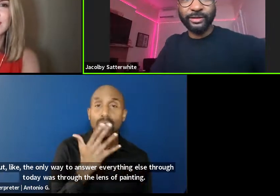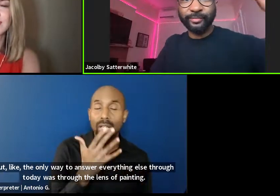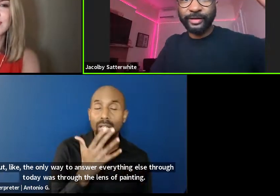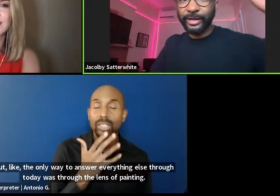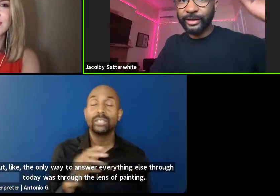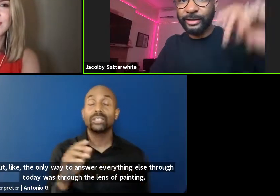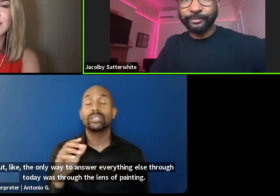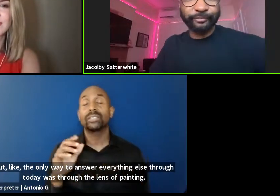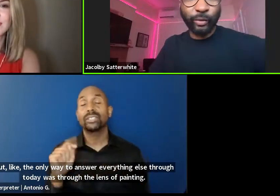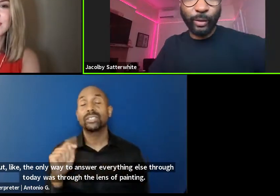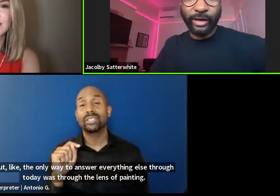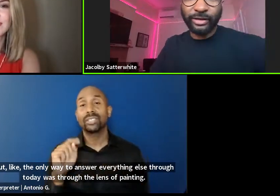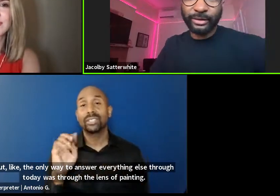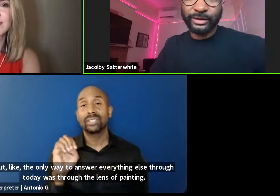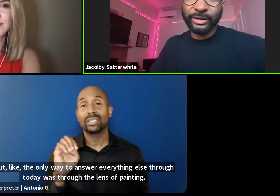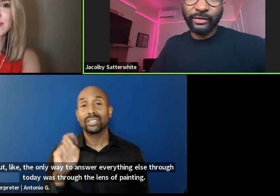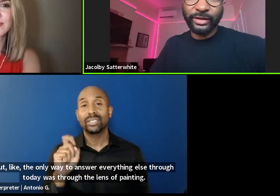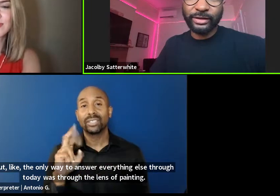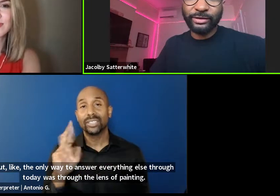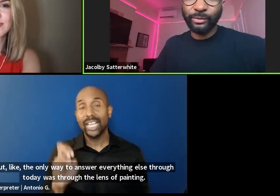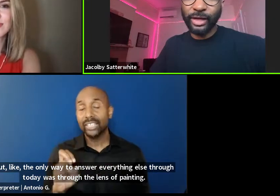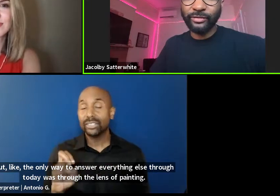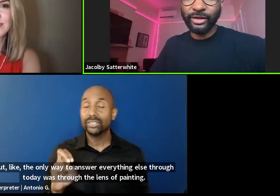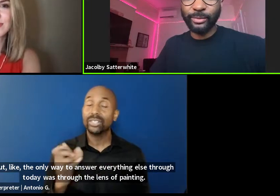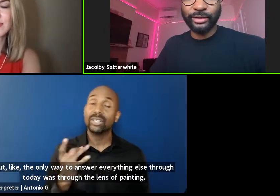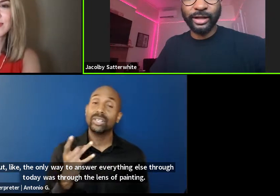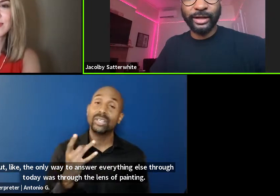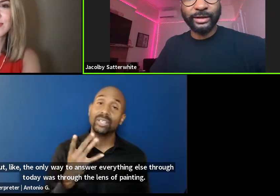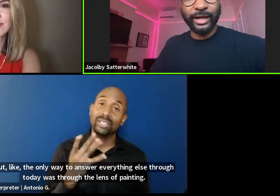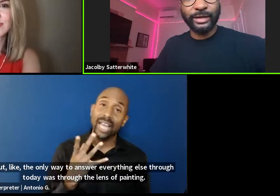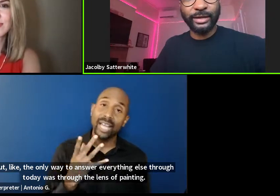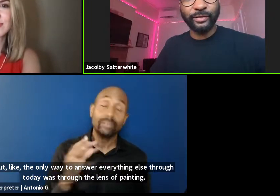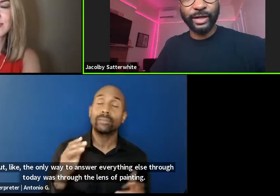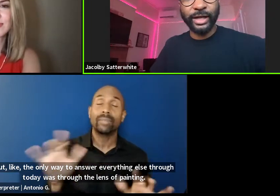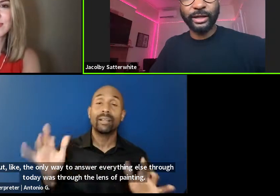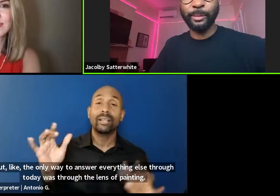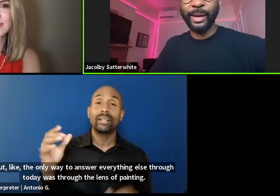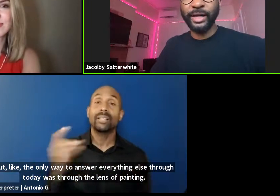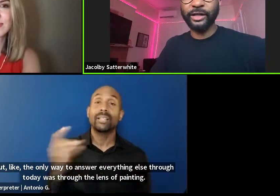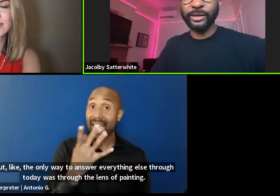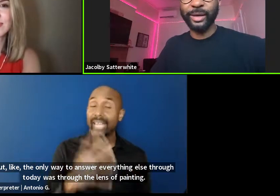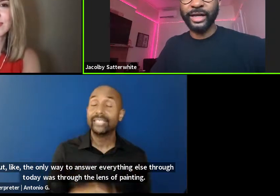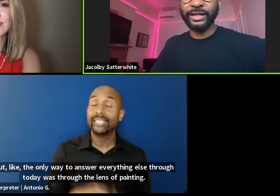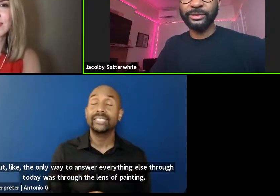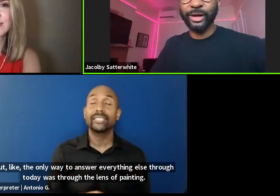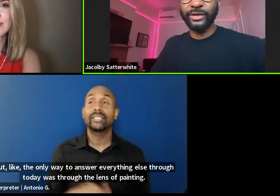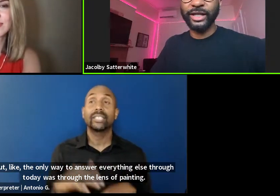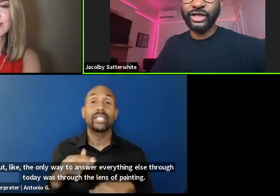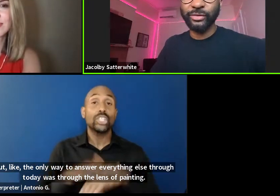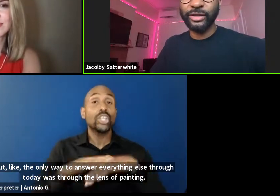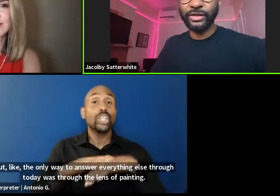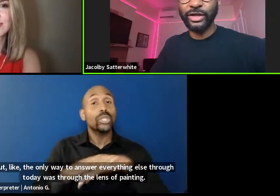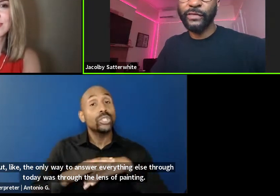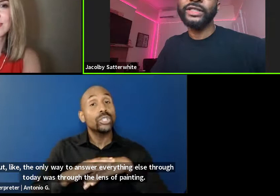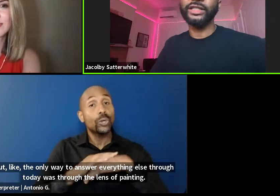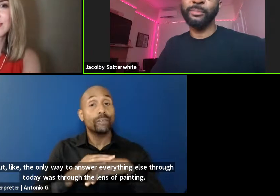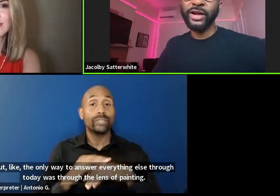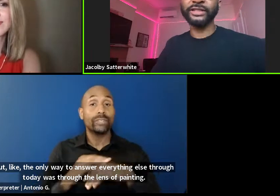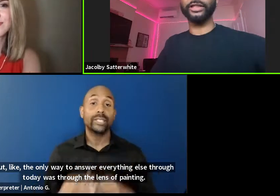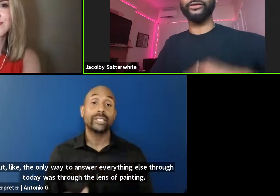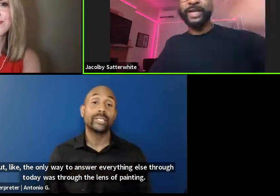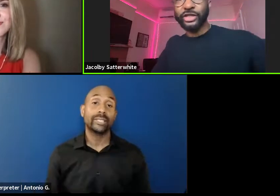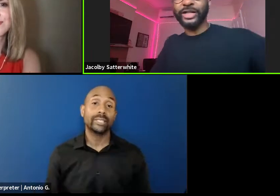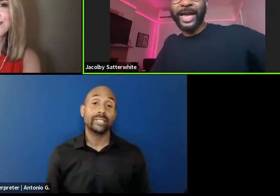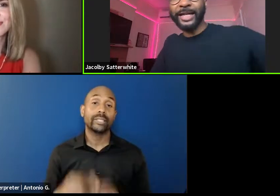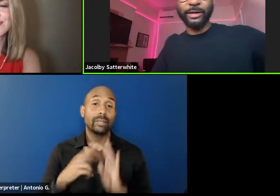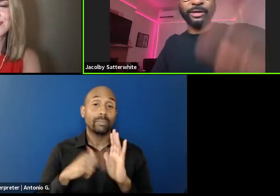feel, the way I've dealt with surface, the way I've dealt with like the idea of like the paint, a good painting is about the history of the surface and the